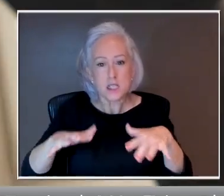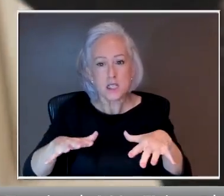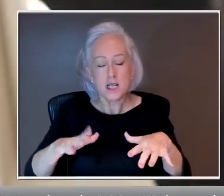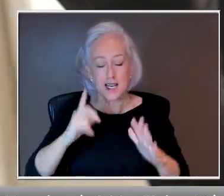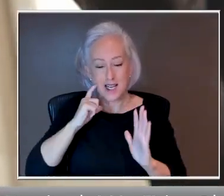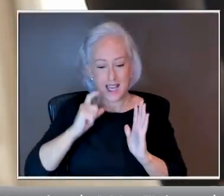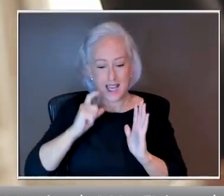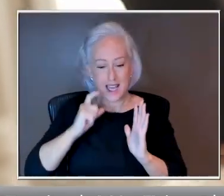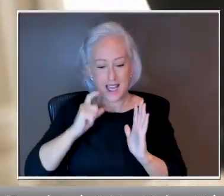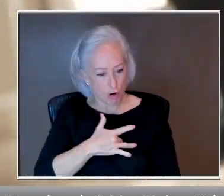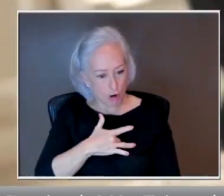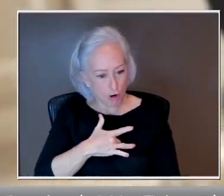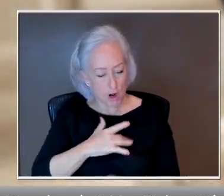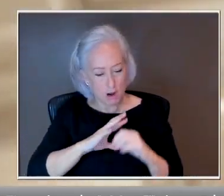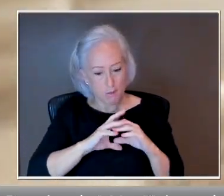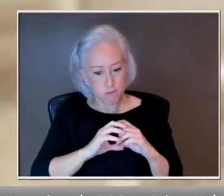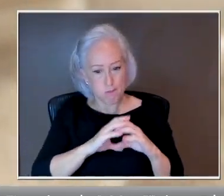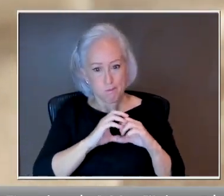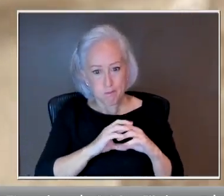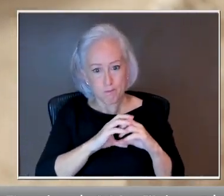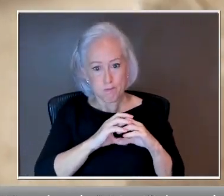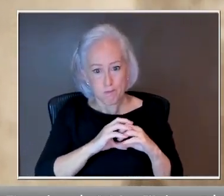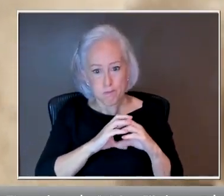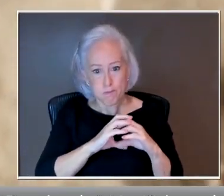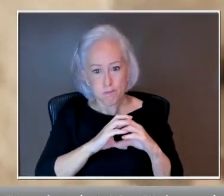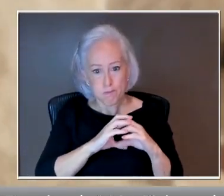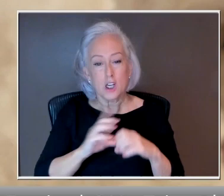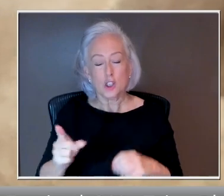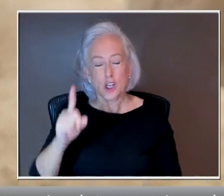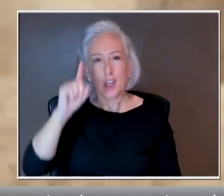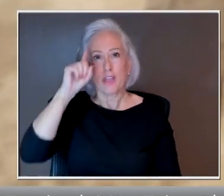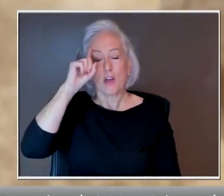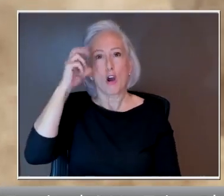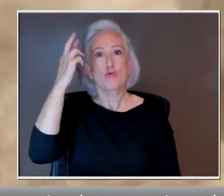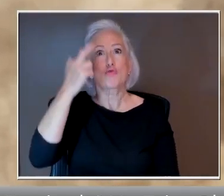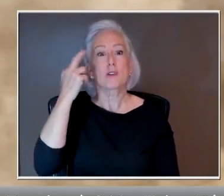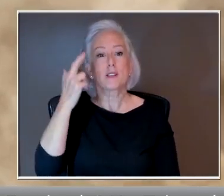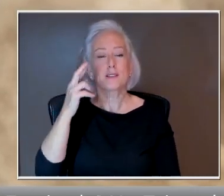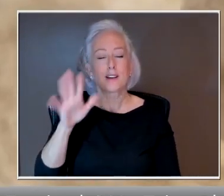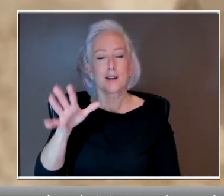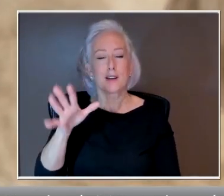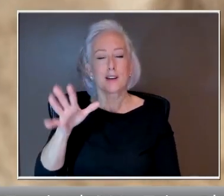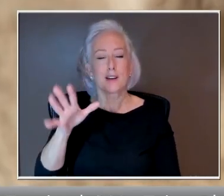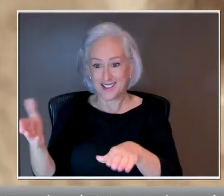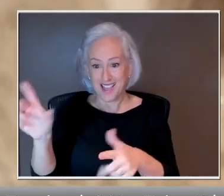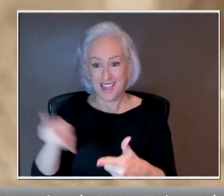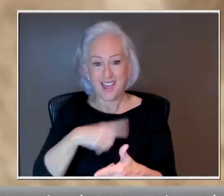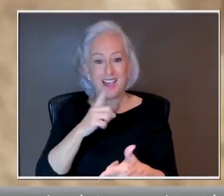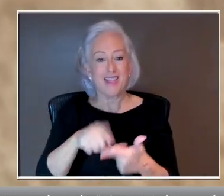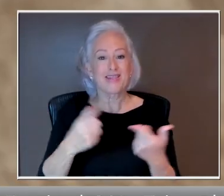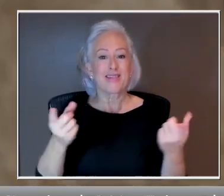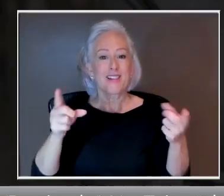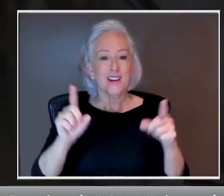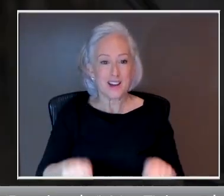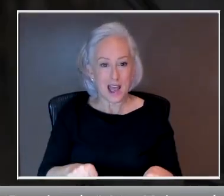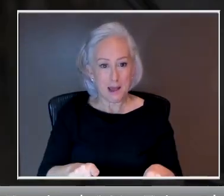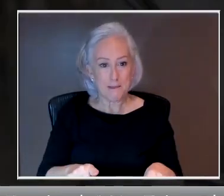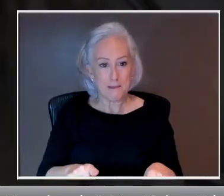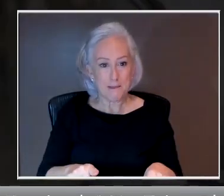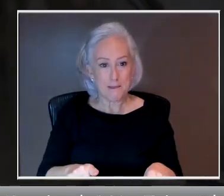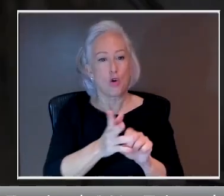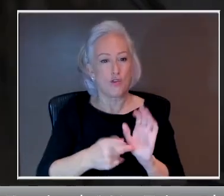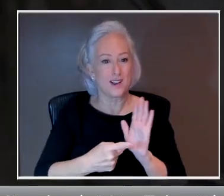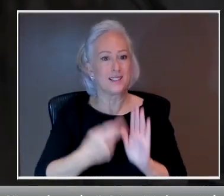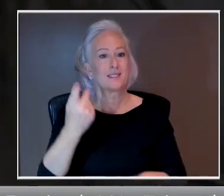racing. Michelle believed her parents' death was the cause until she was diagnosed with COVID for the second time. I started